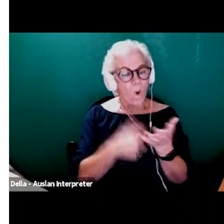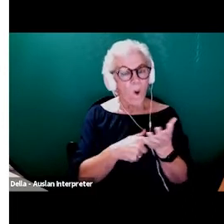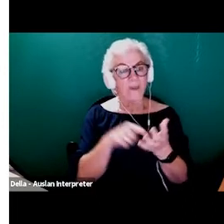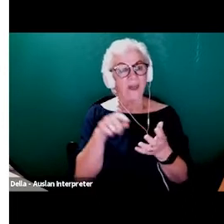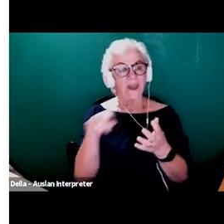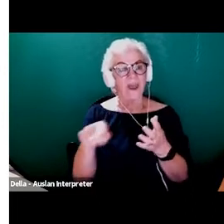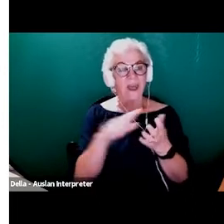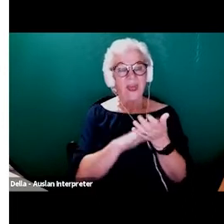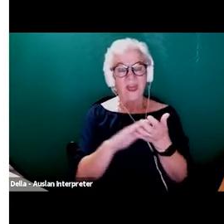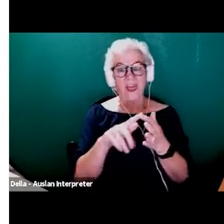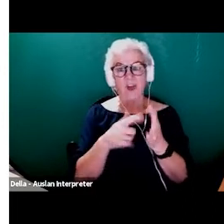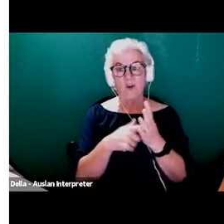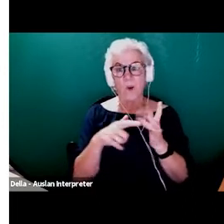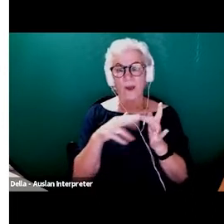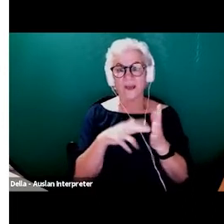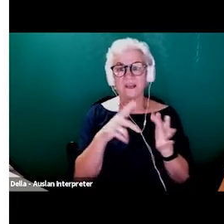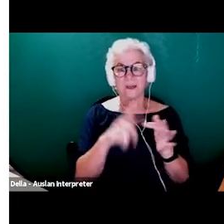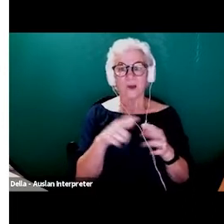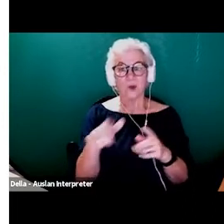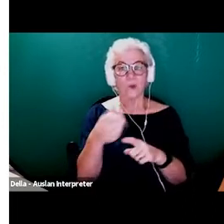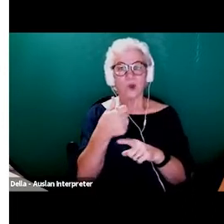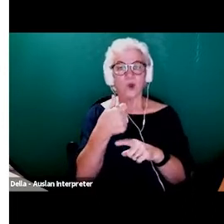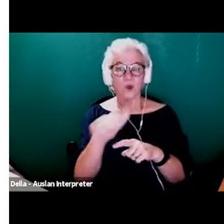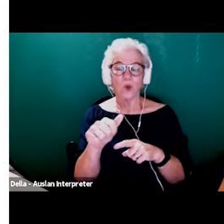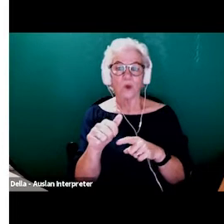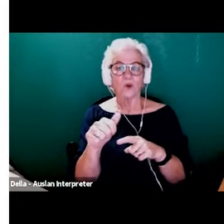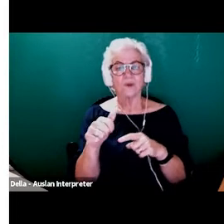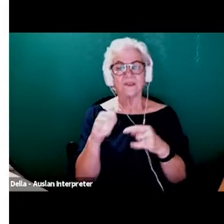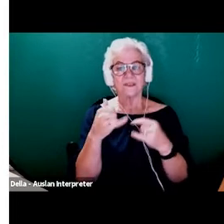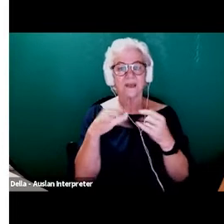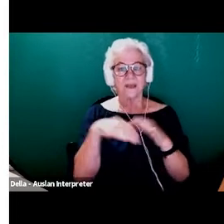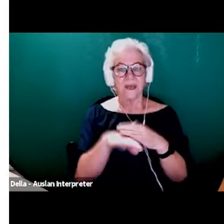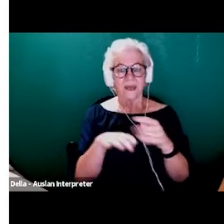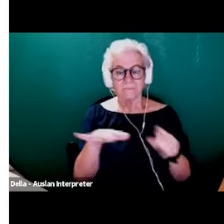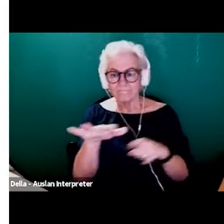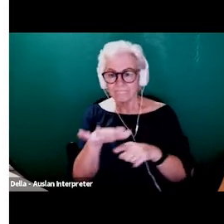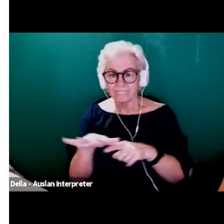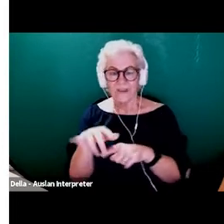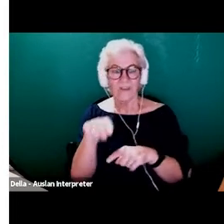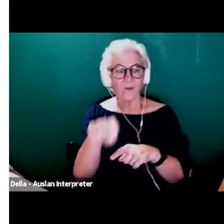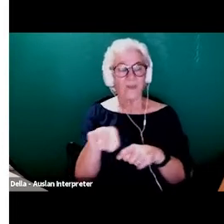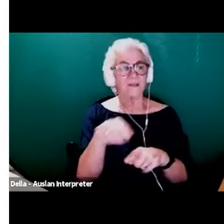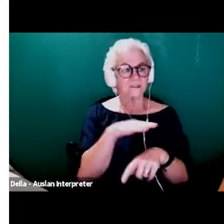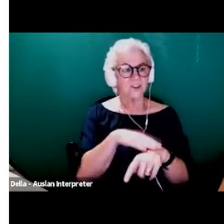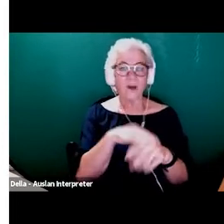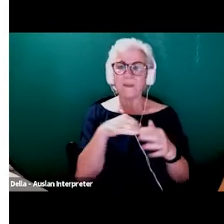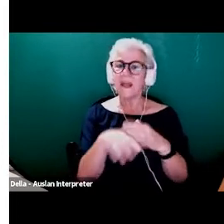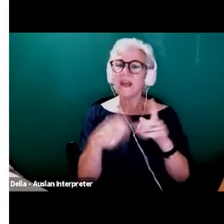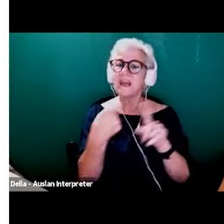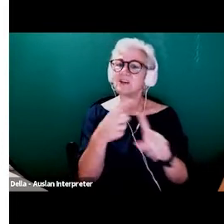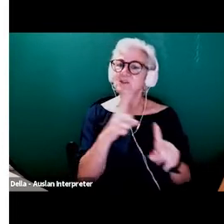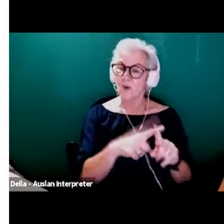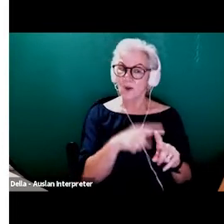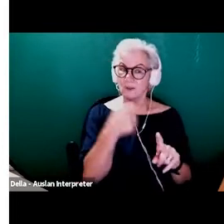be being used in the cross and fairly limited geographic areas from then. Throughout the 70s, it